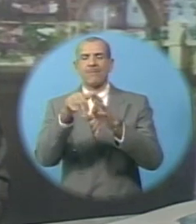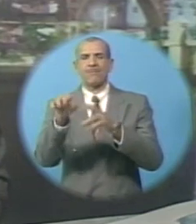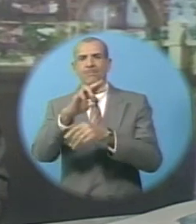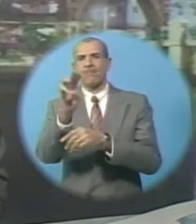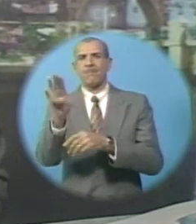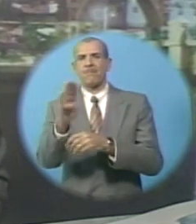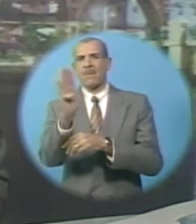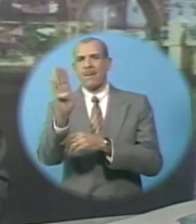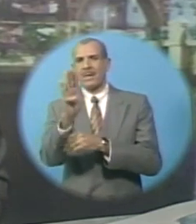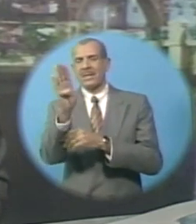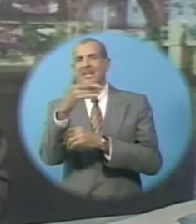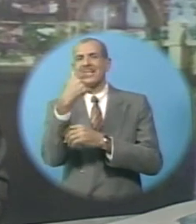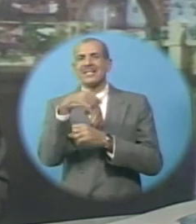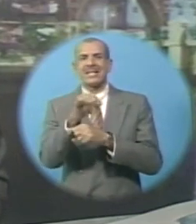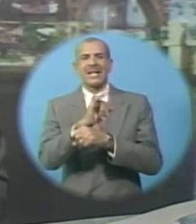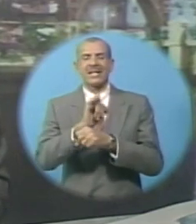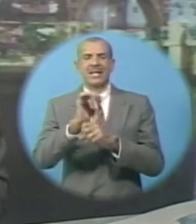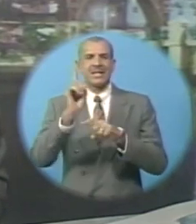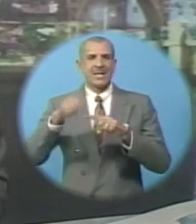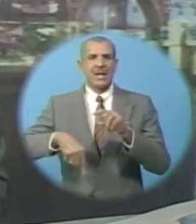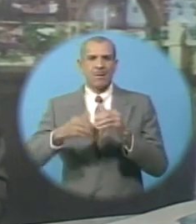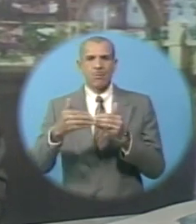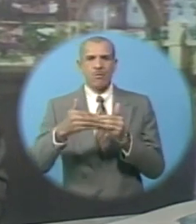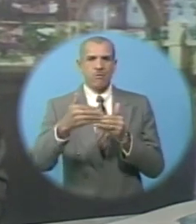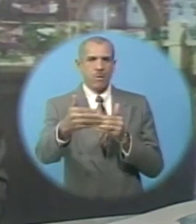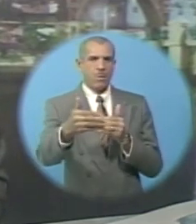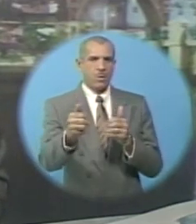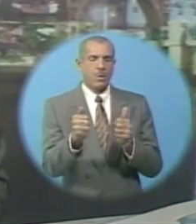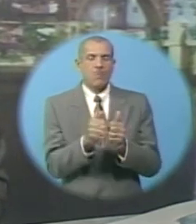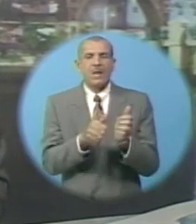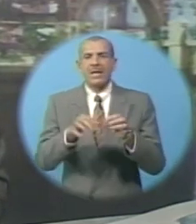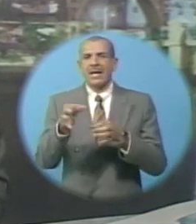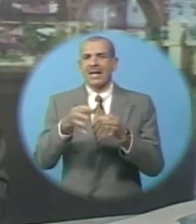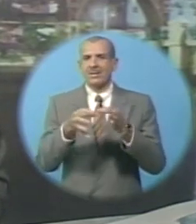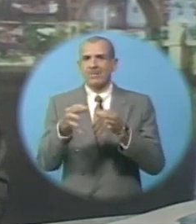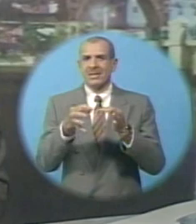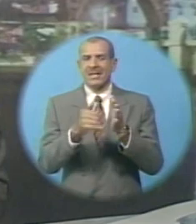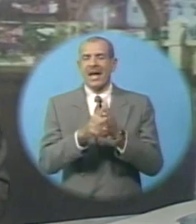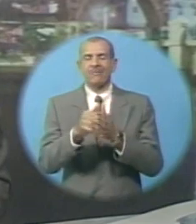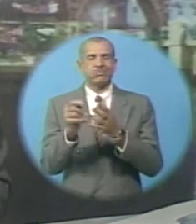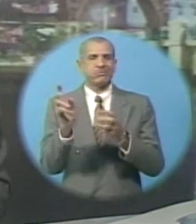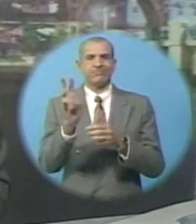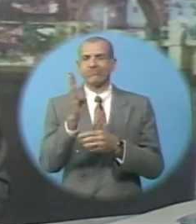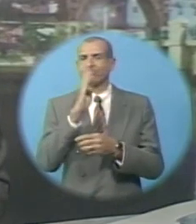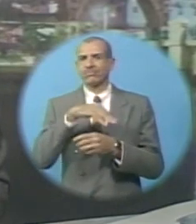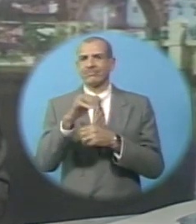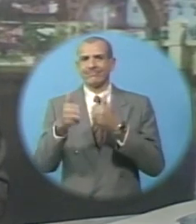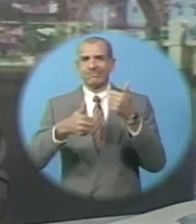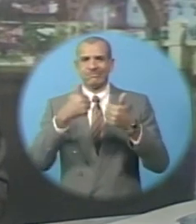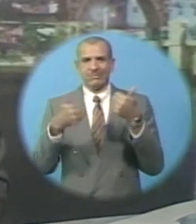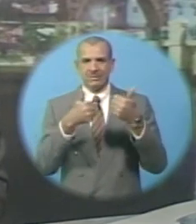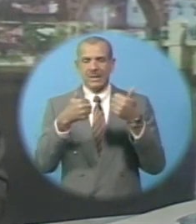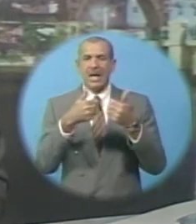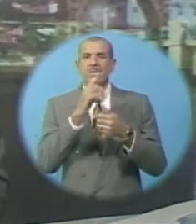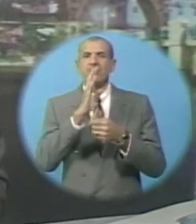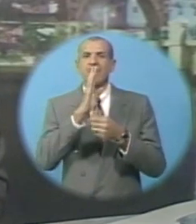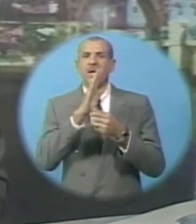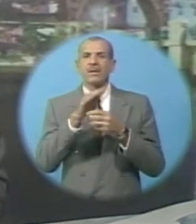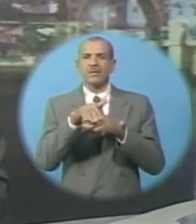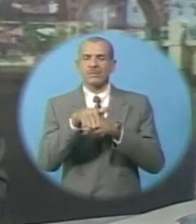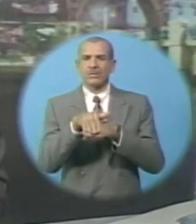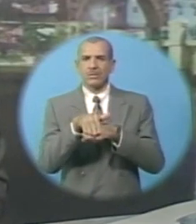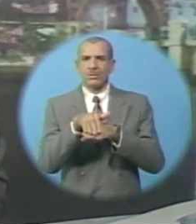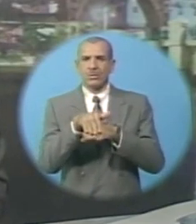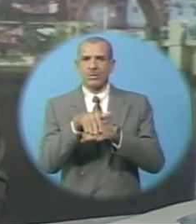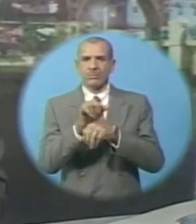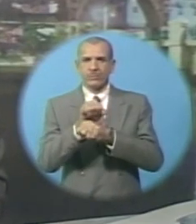He says the island cannot move forward with what he describes as recklessness. Commenting specifically on the go-slow at the